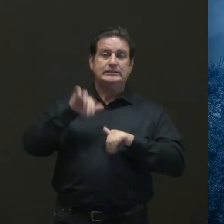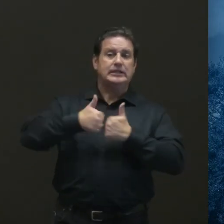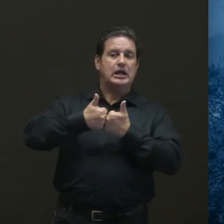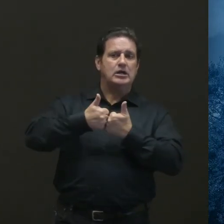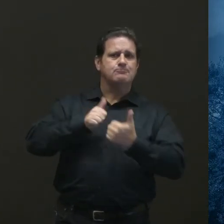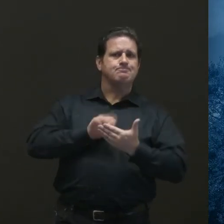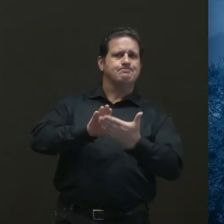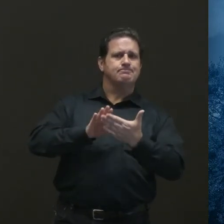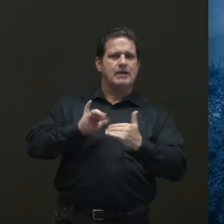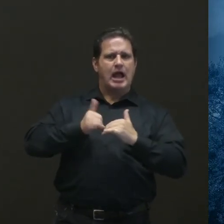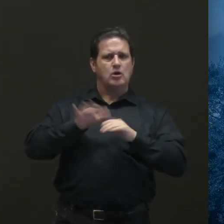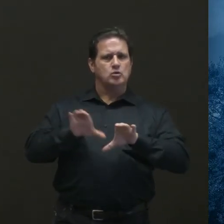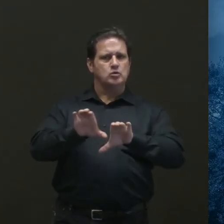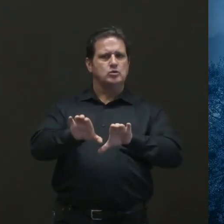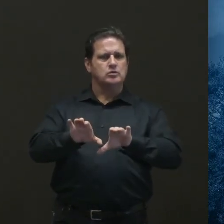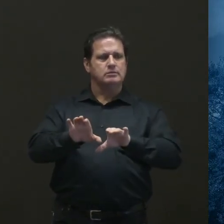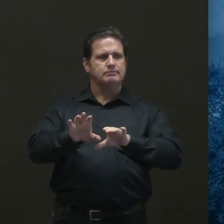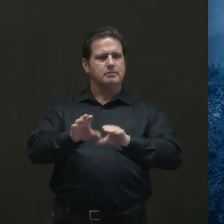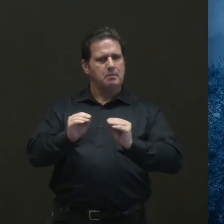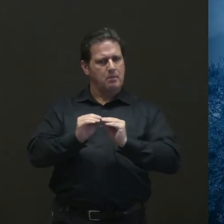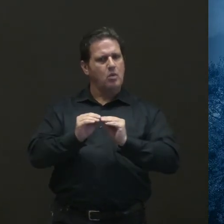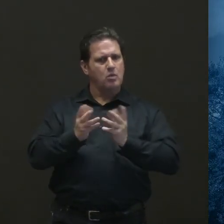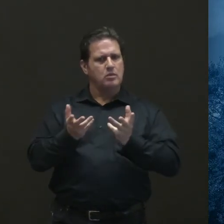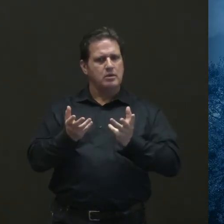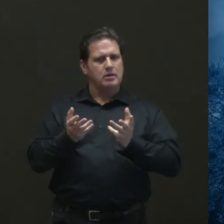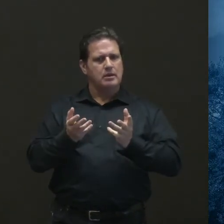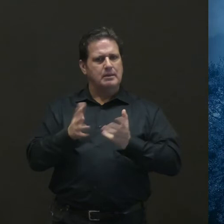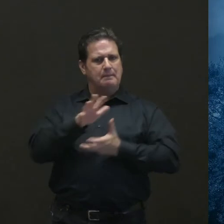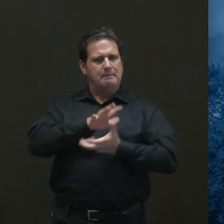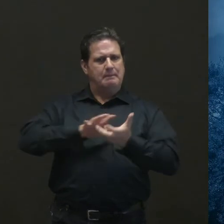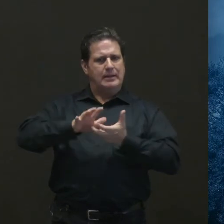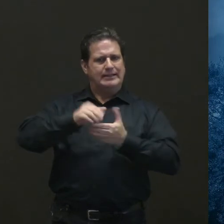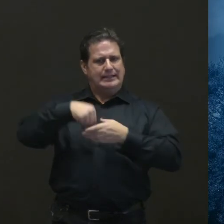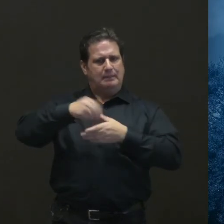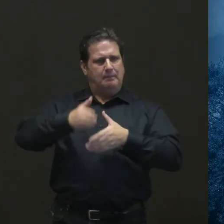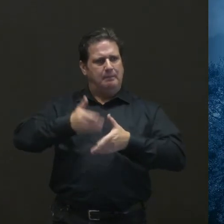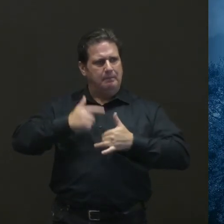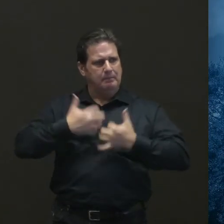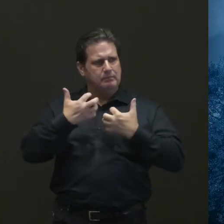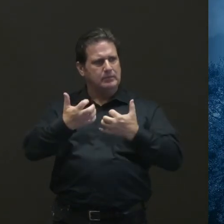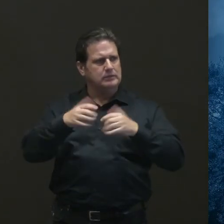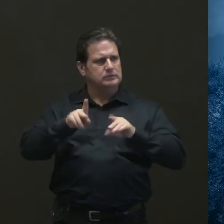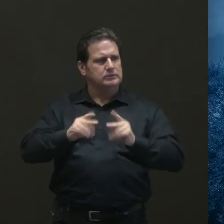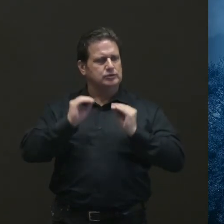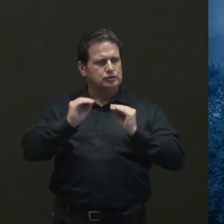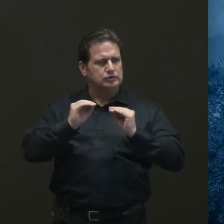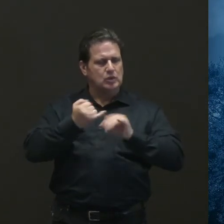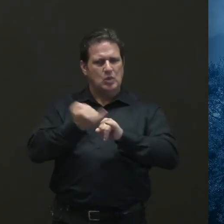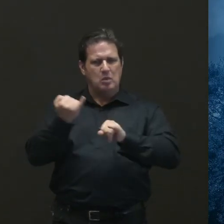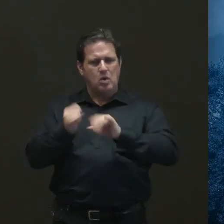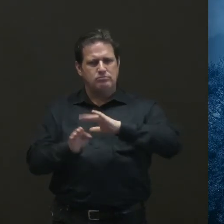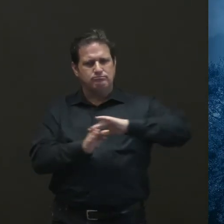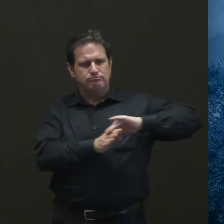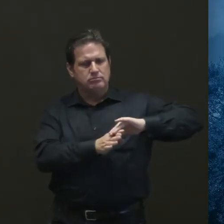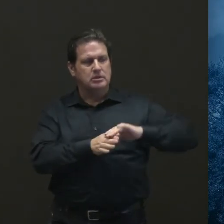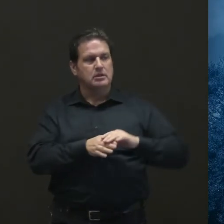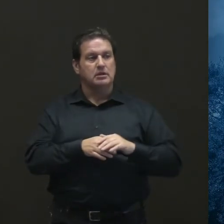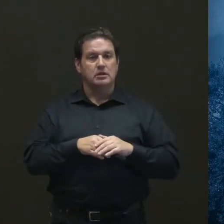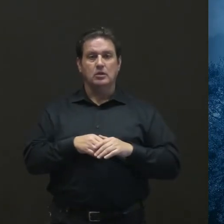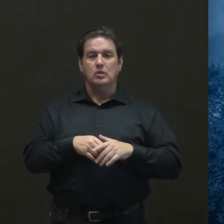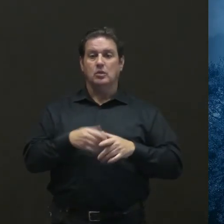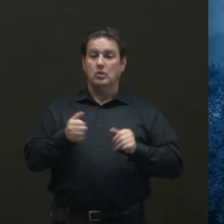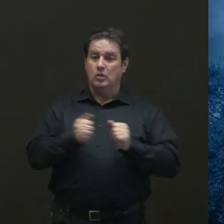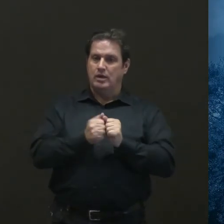been doing with, again, more of a mix, more in-person instruction than remote instruction, but again, with all the